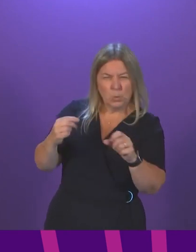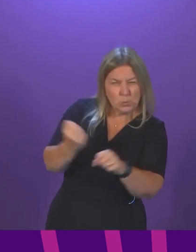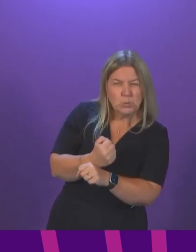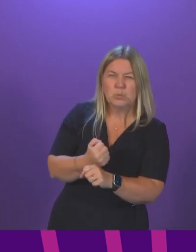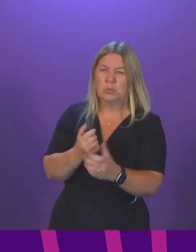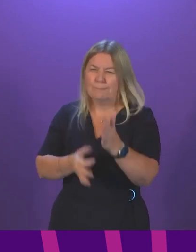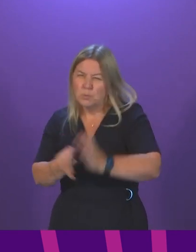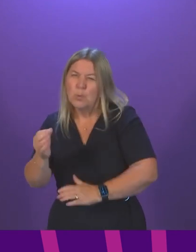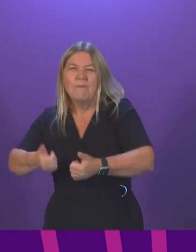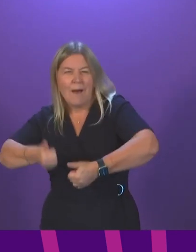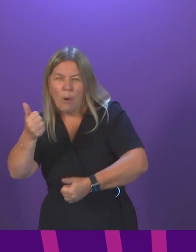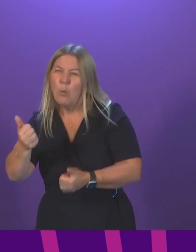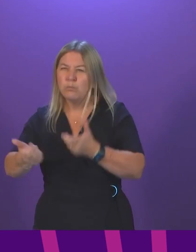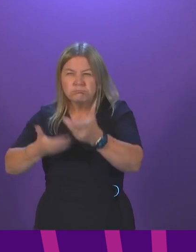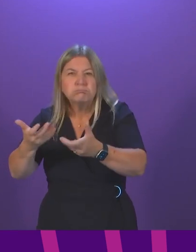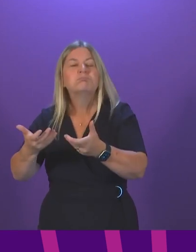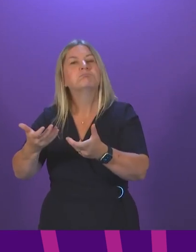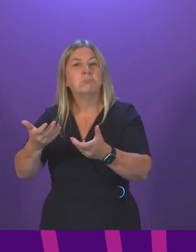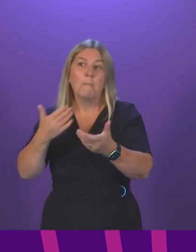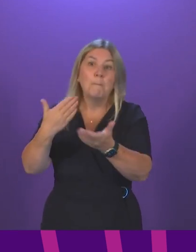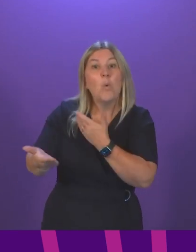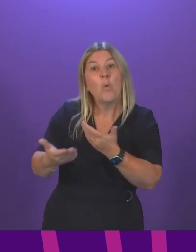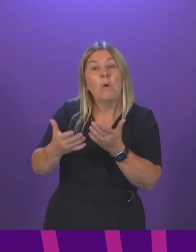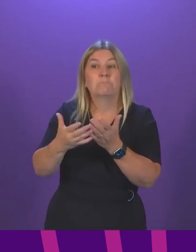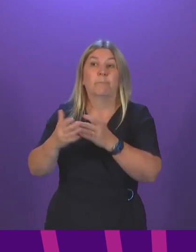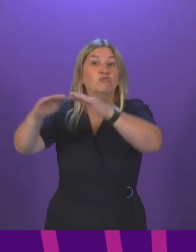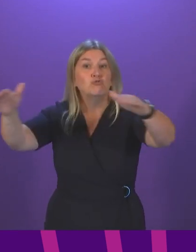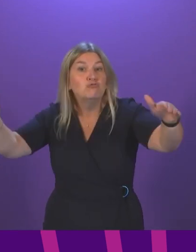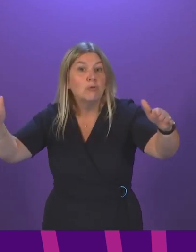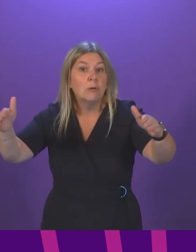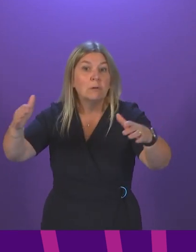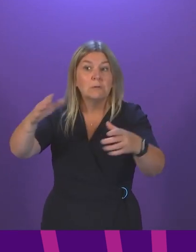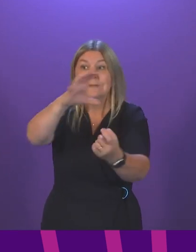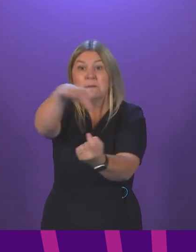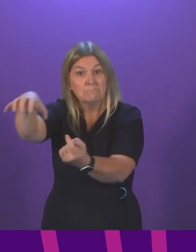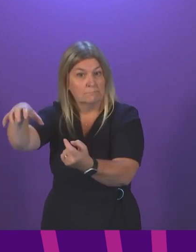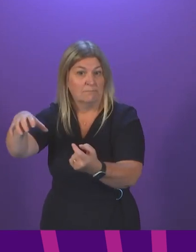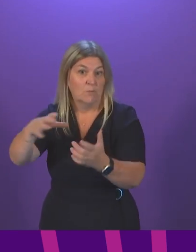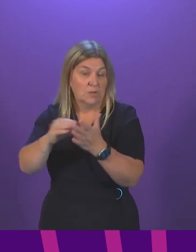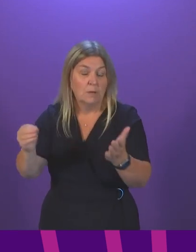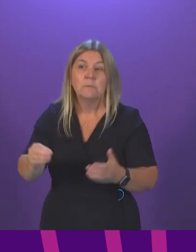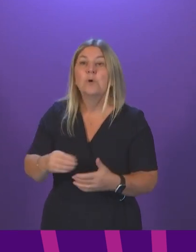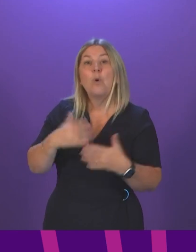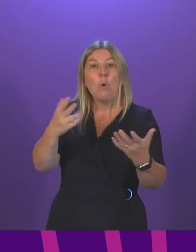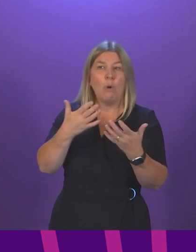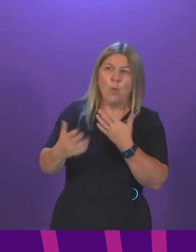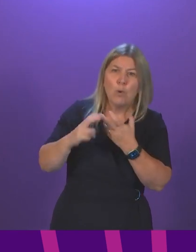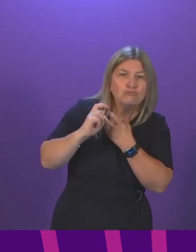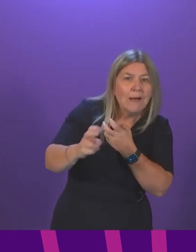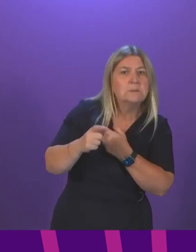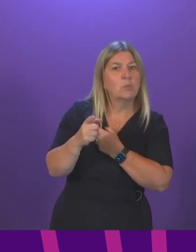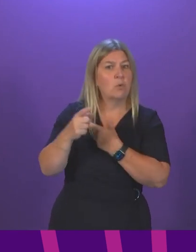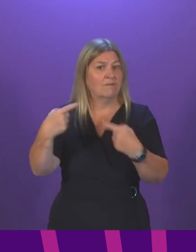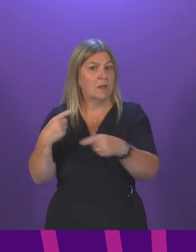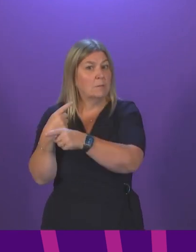for rural ambulance stations, alternative transport arrangements for lower risk patients to make